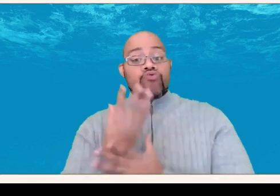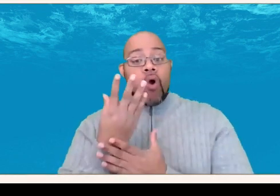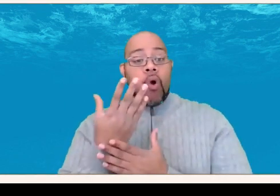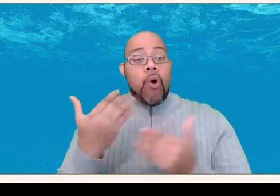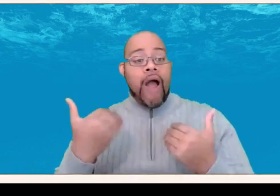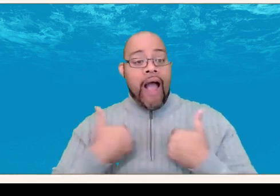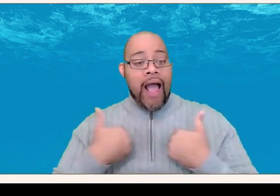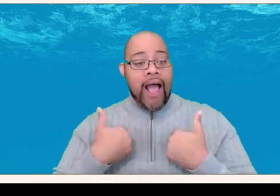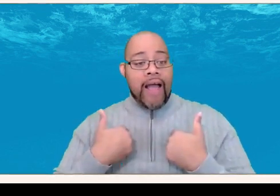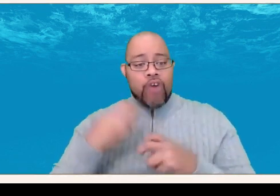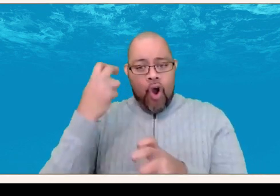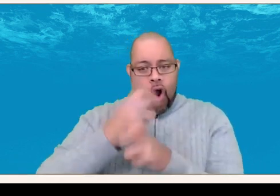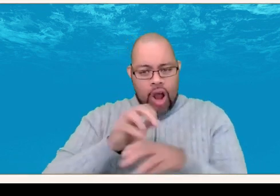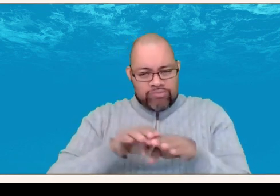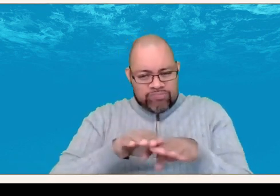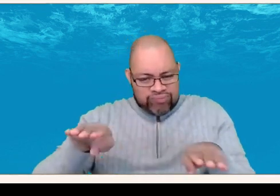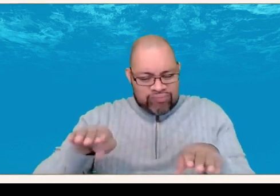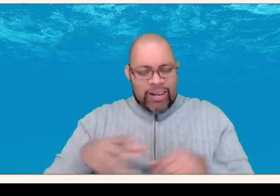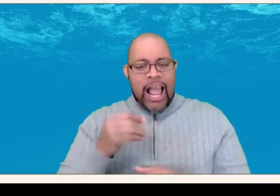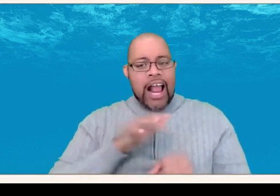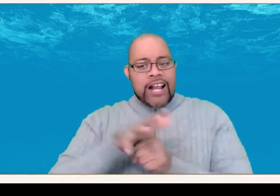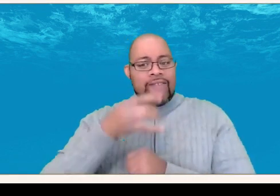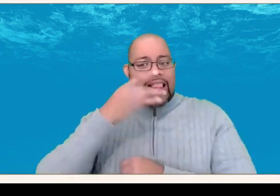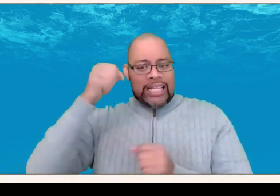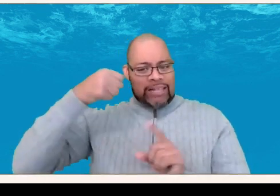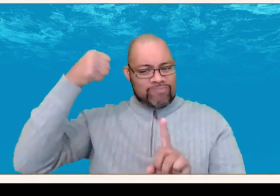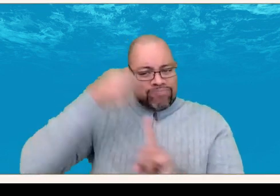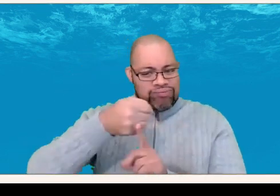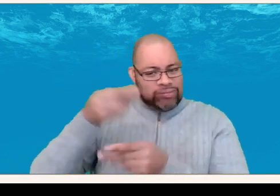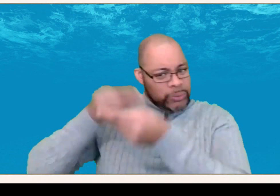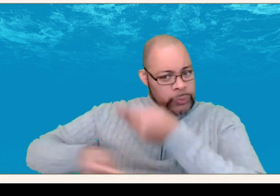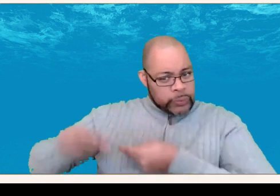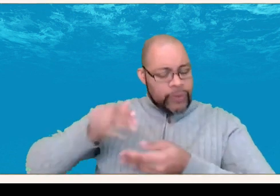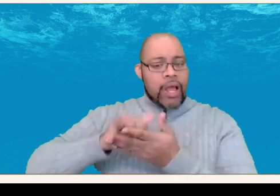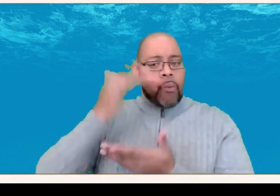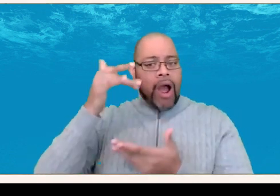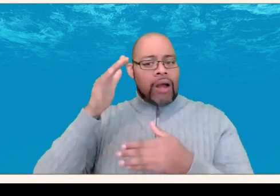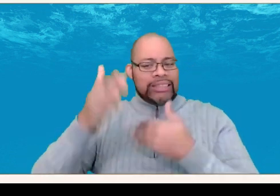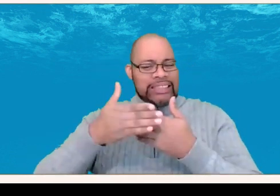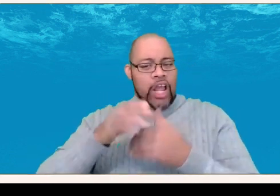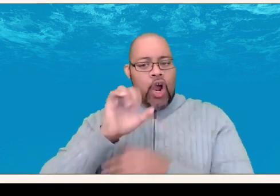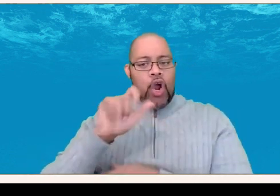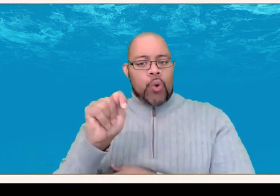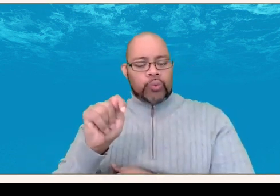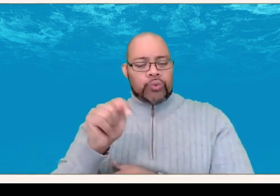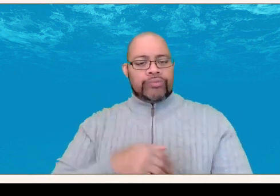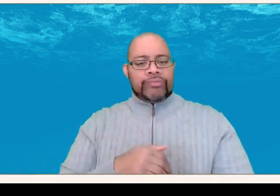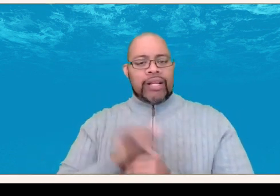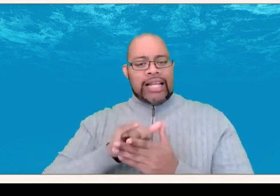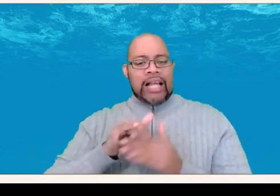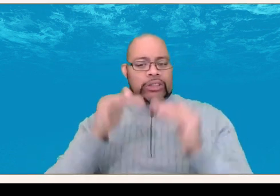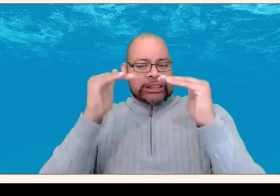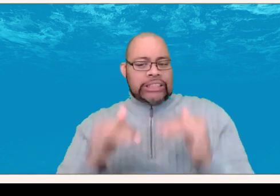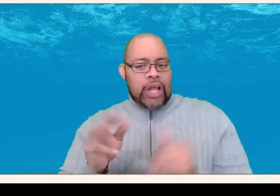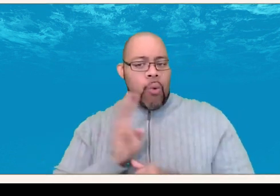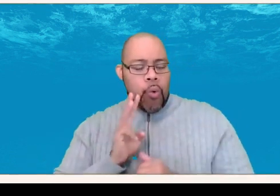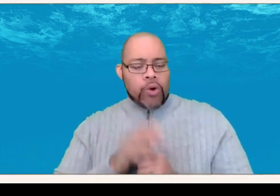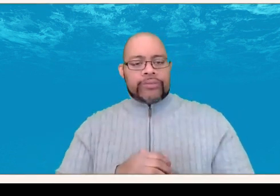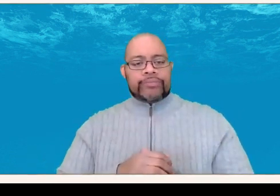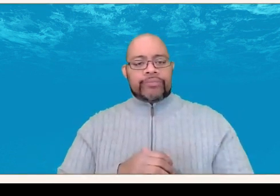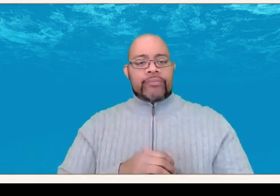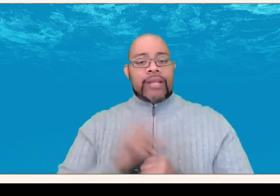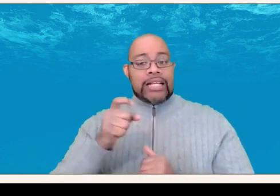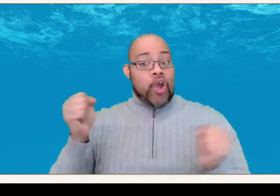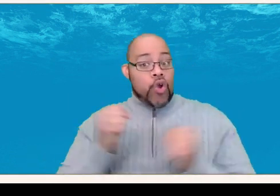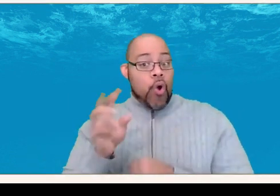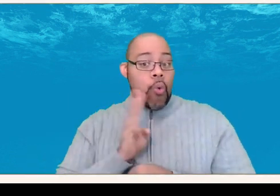there is hard substrate and enough light can reach it, which is why they tend to be on the coastlines where it's shallower. They